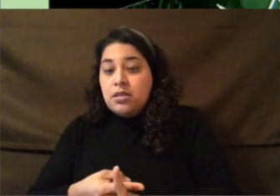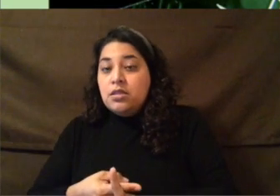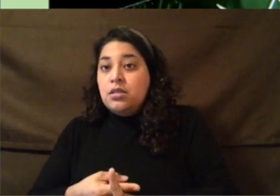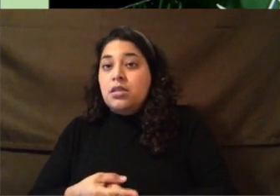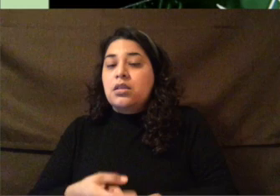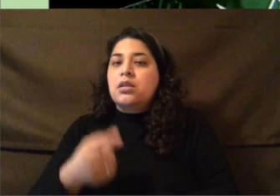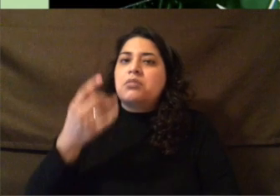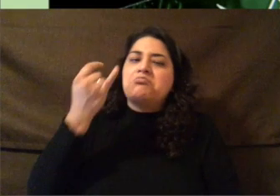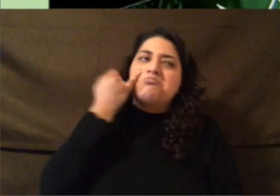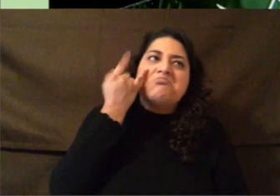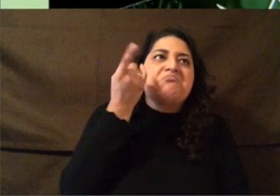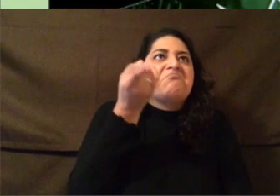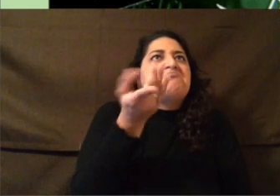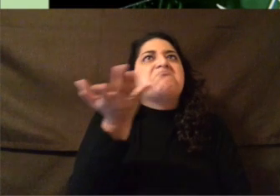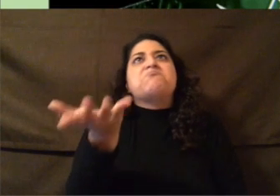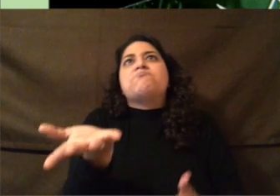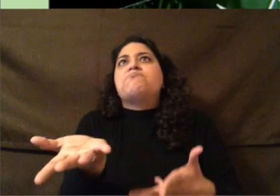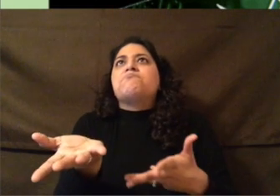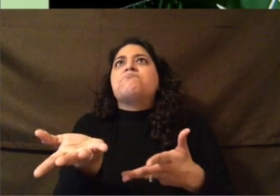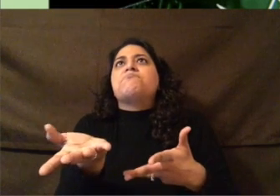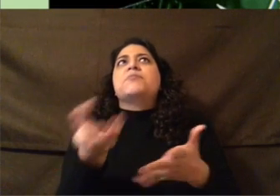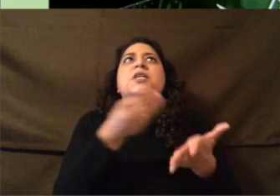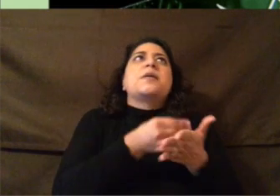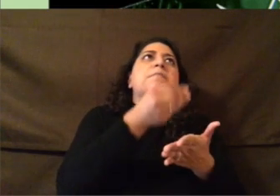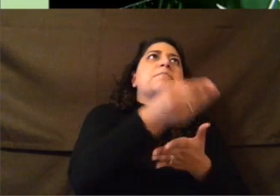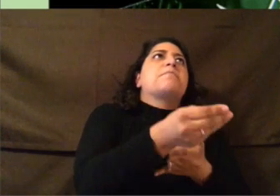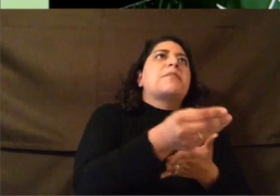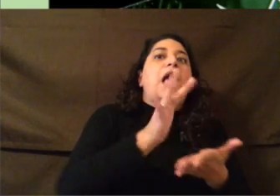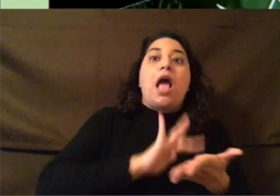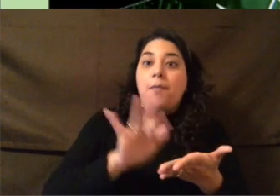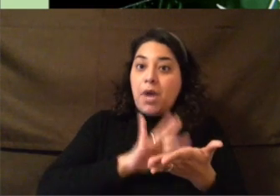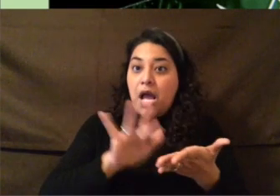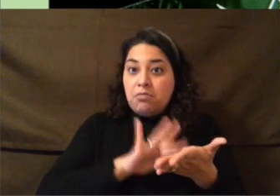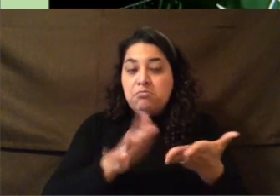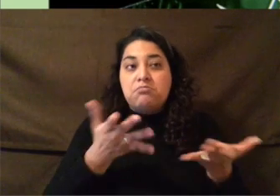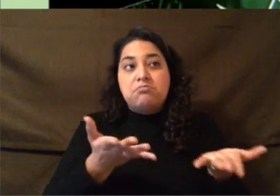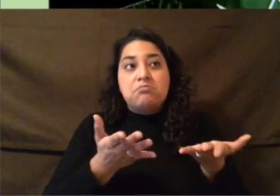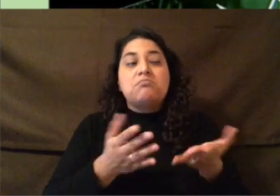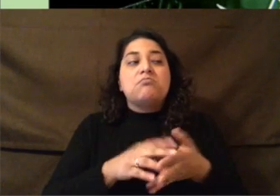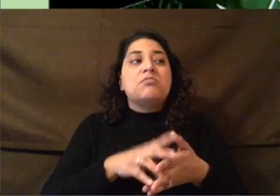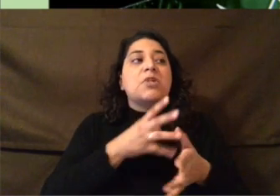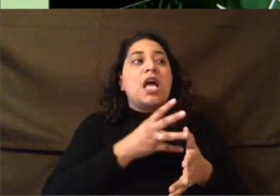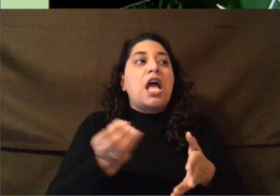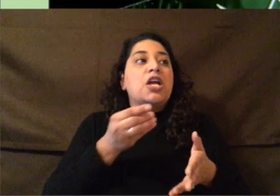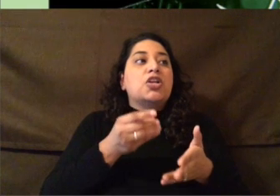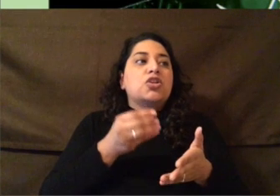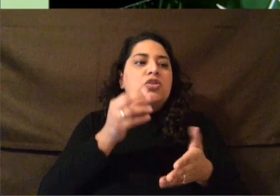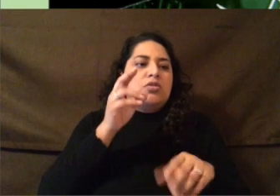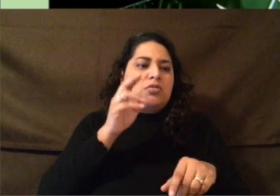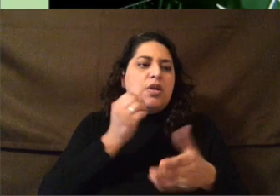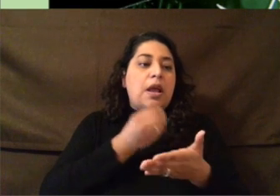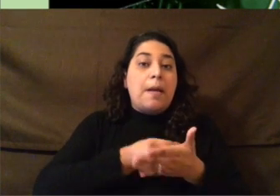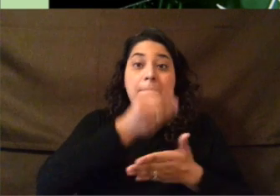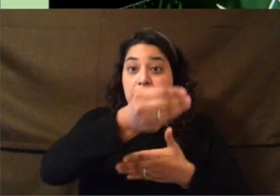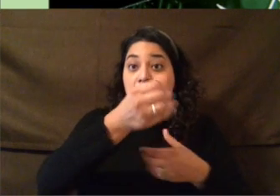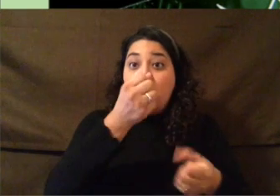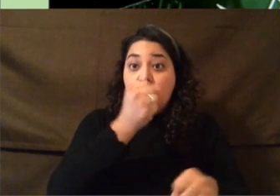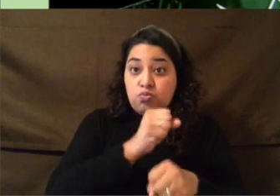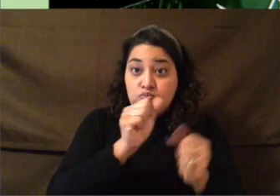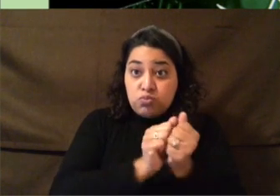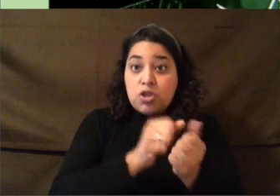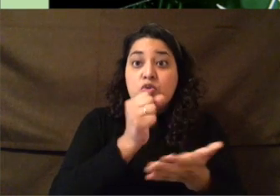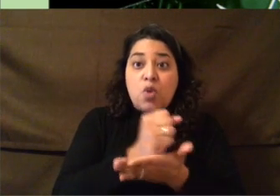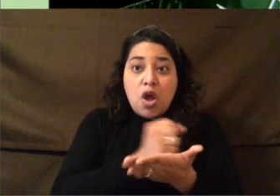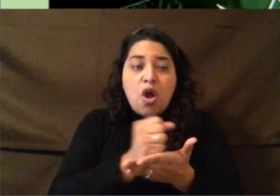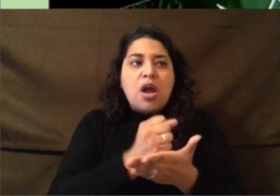month, okay? So if you buy an iPad at Best Buy and you put it on a